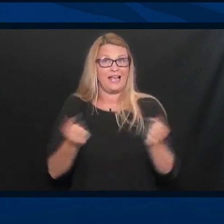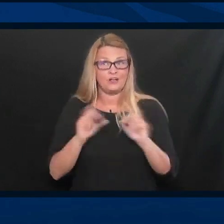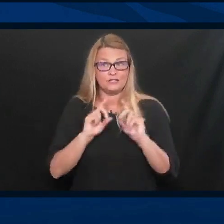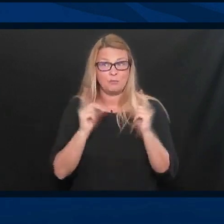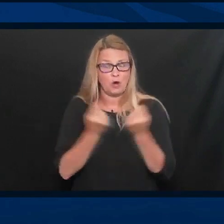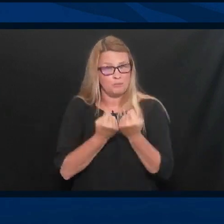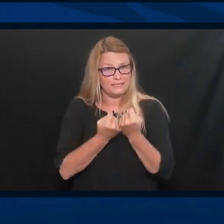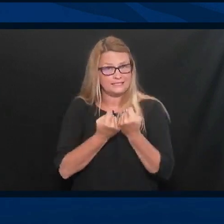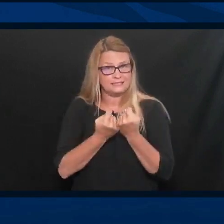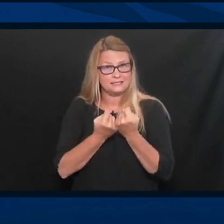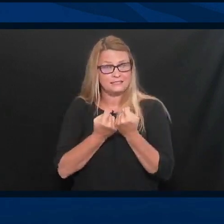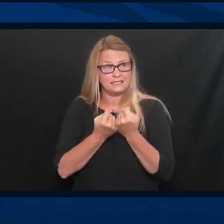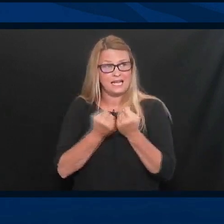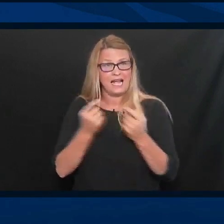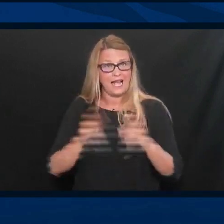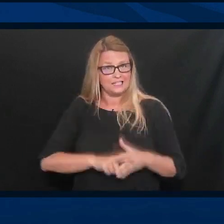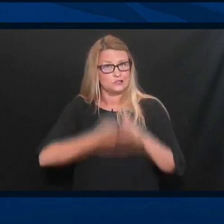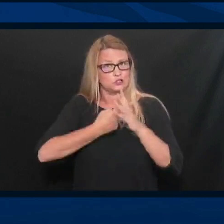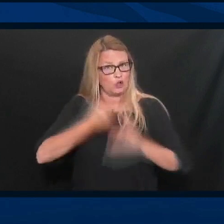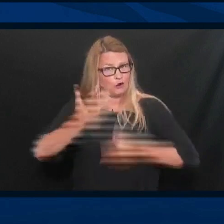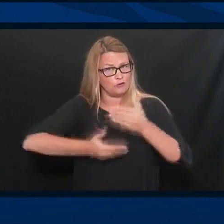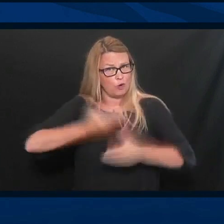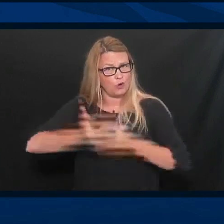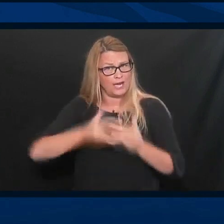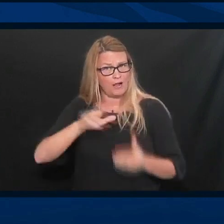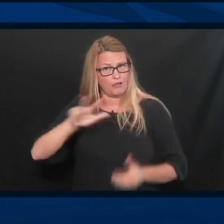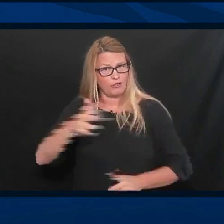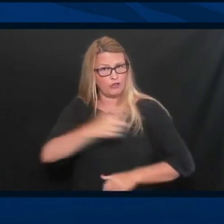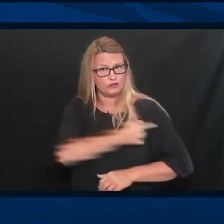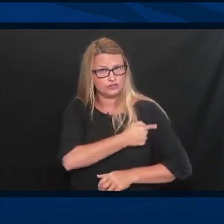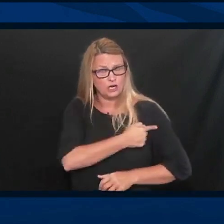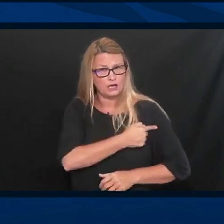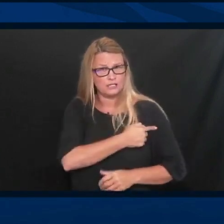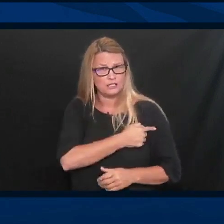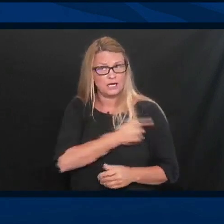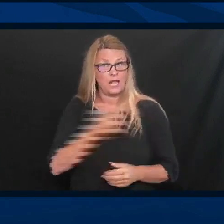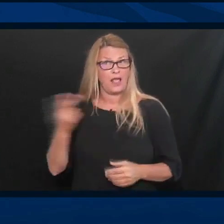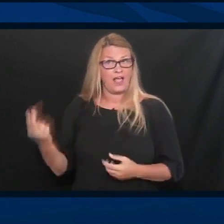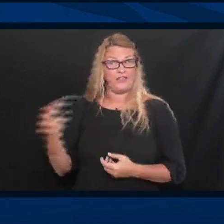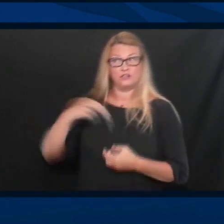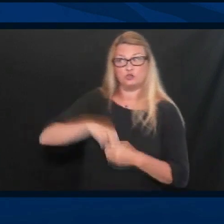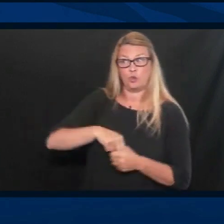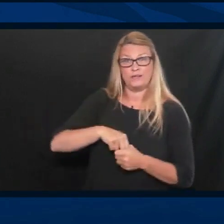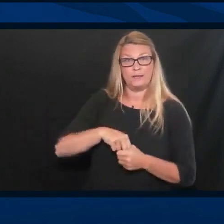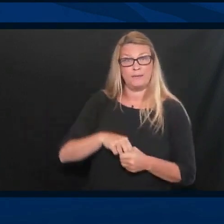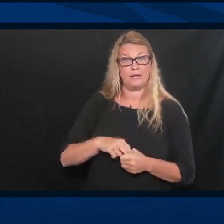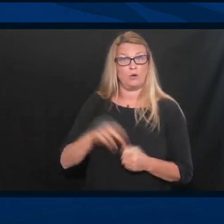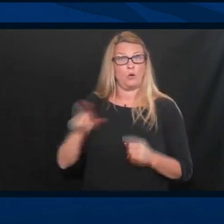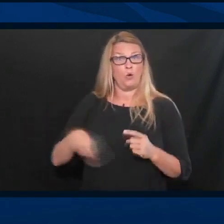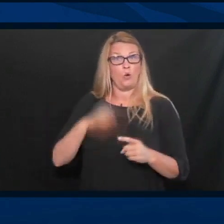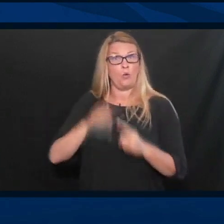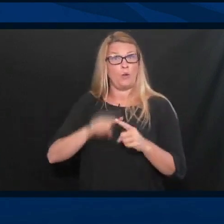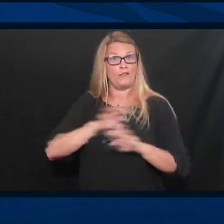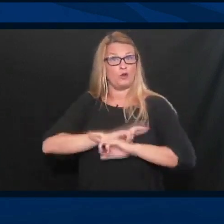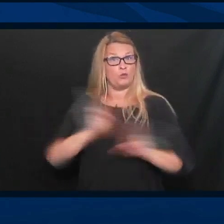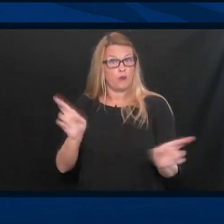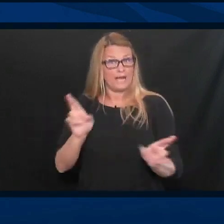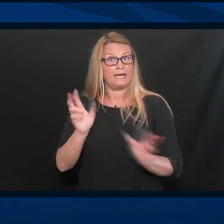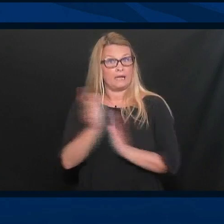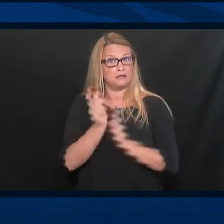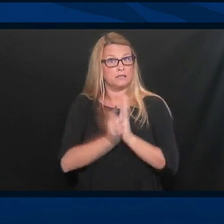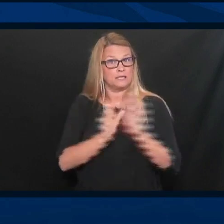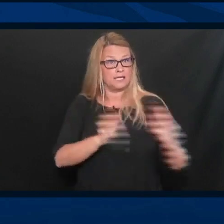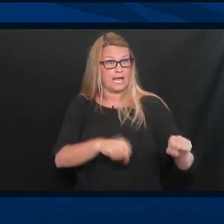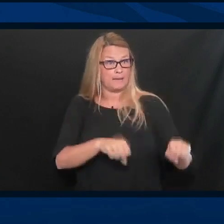entanglements and get the thing started, and then bring along the pharmaceutical companies when they're ready and legally able to do